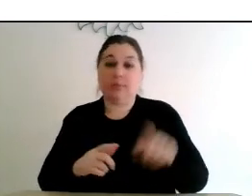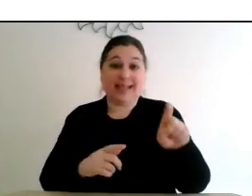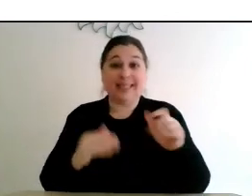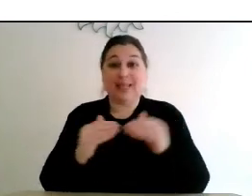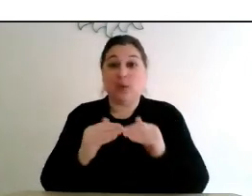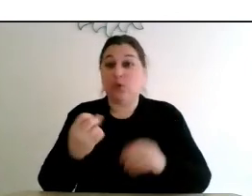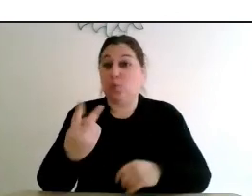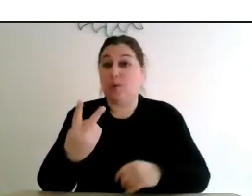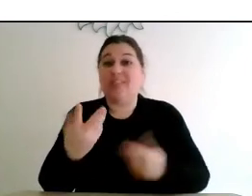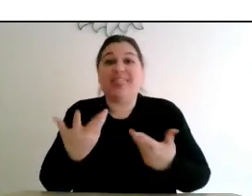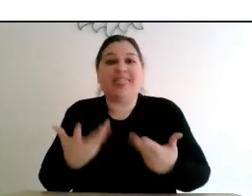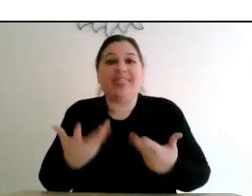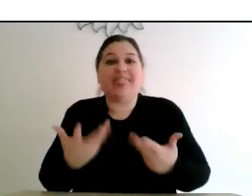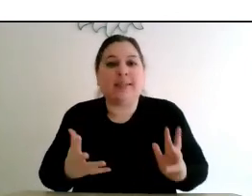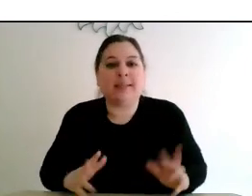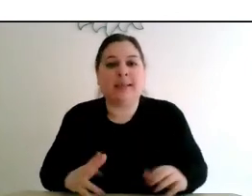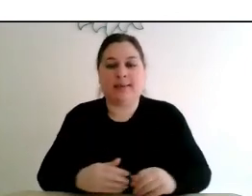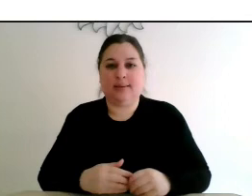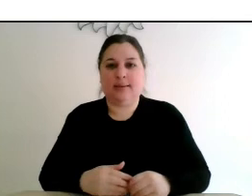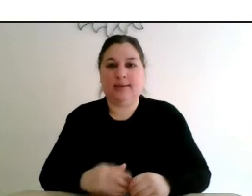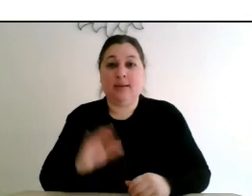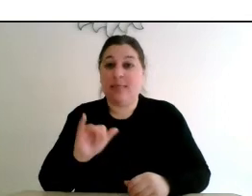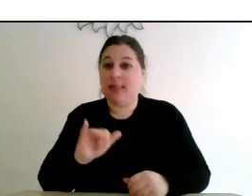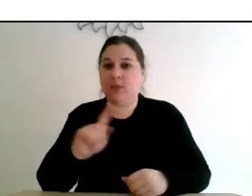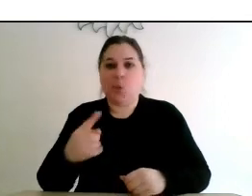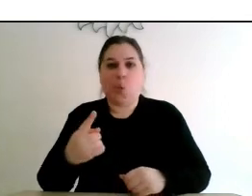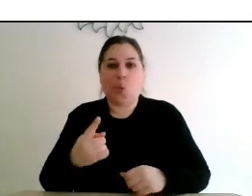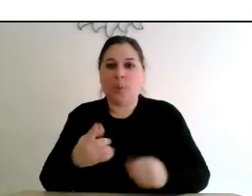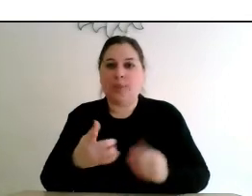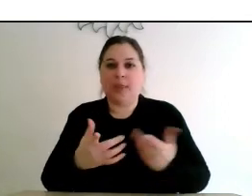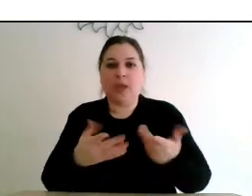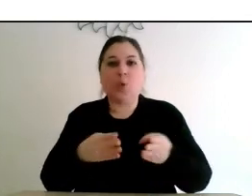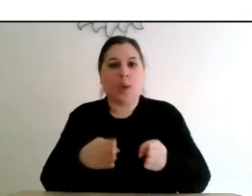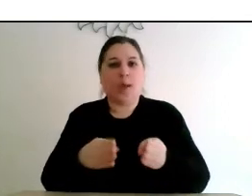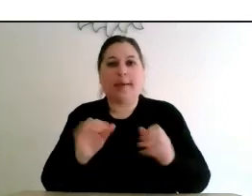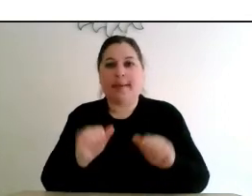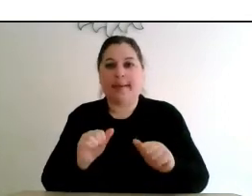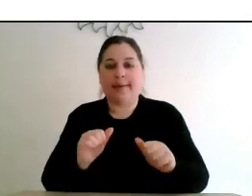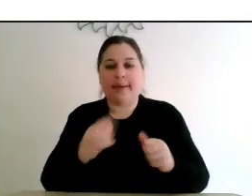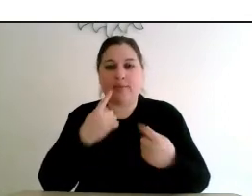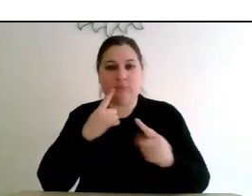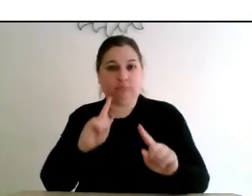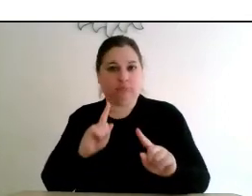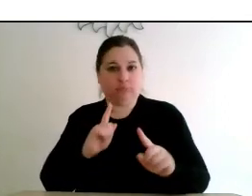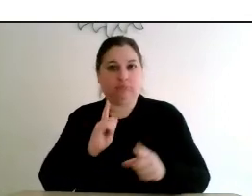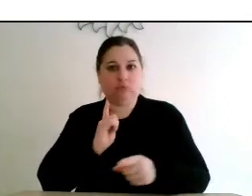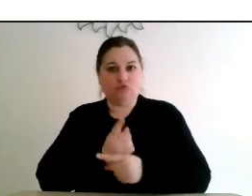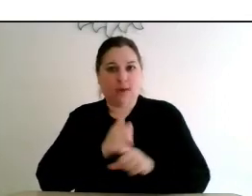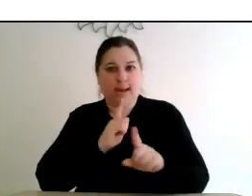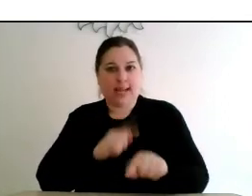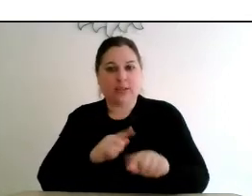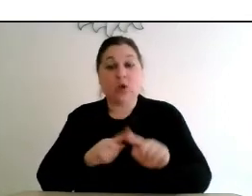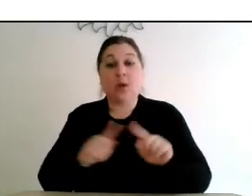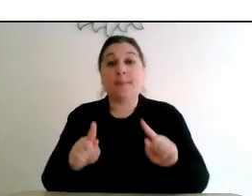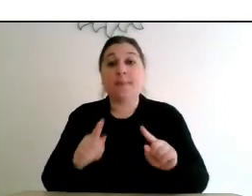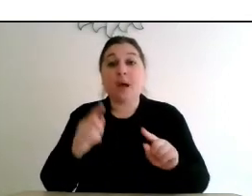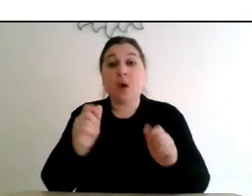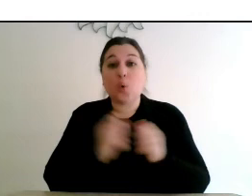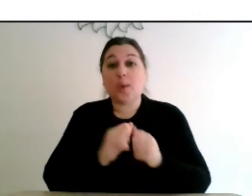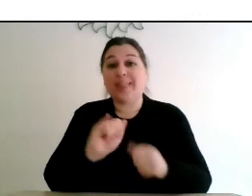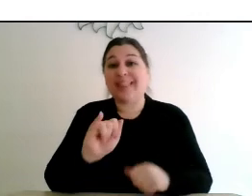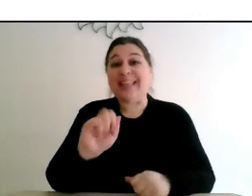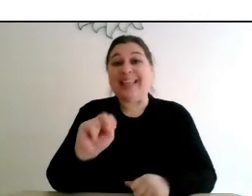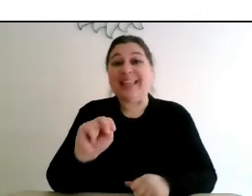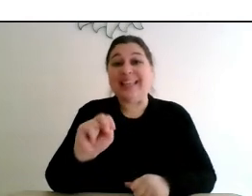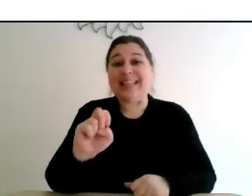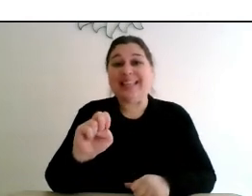thing that will make the left match the right if x is 12. But for inequalities,